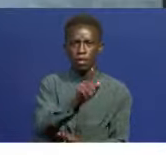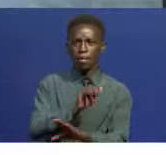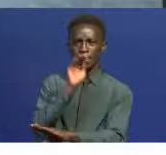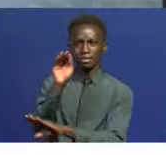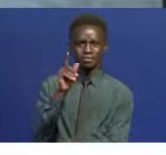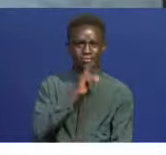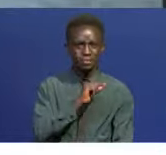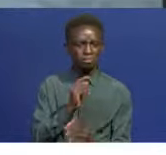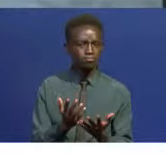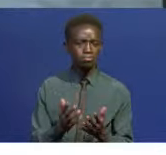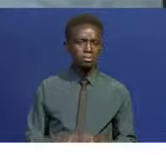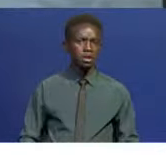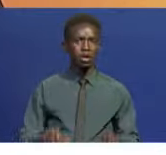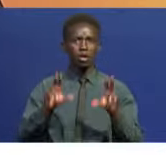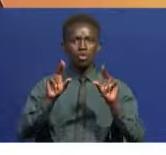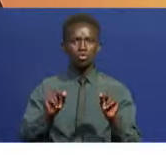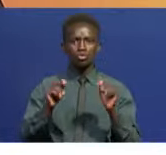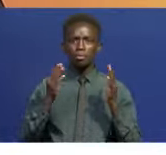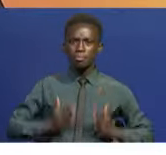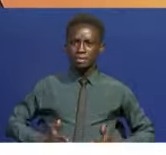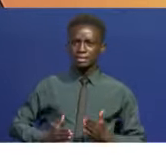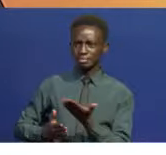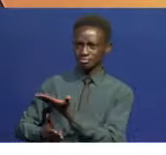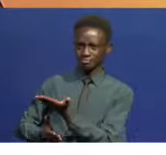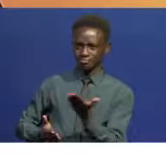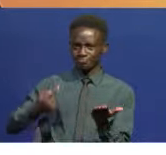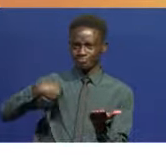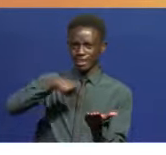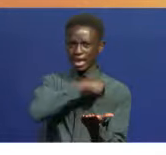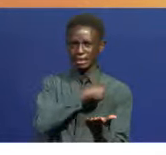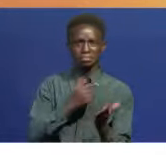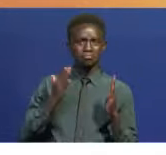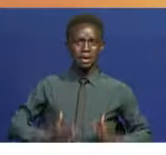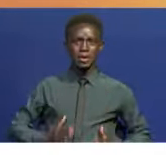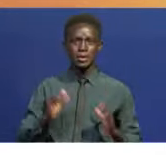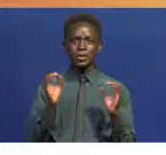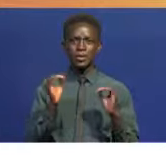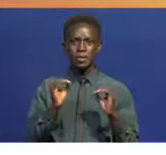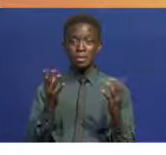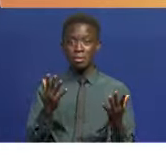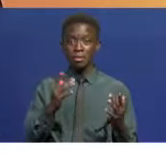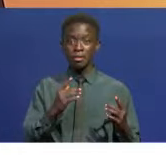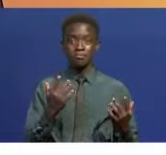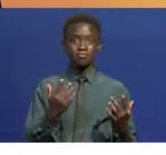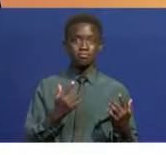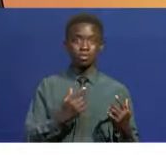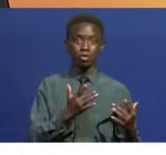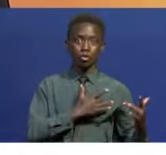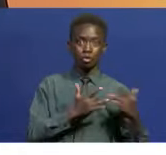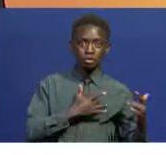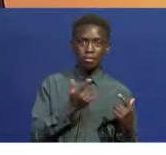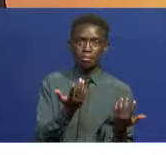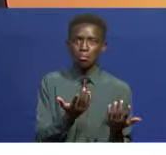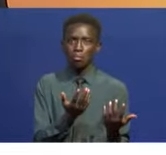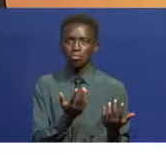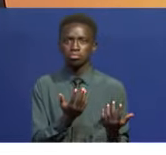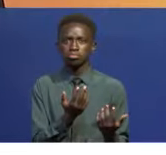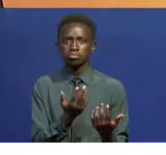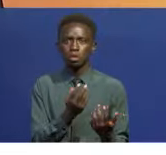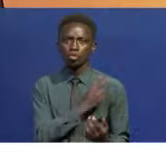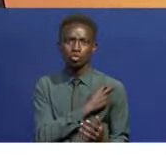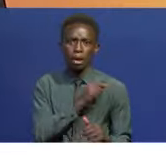was really consultant on the issue of the 30,000. Mm. A constable today in